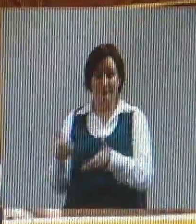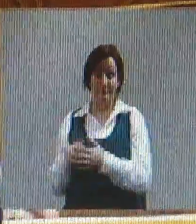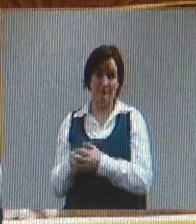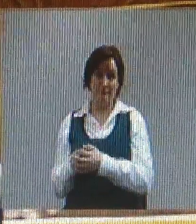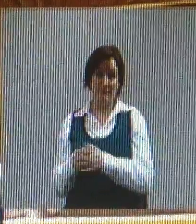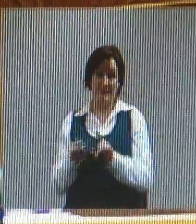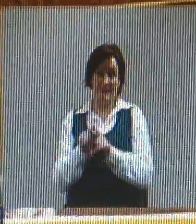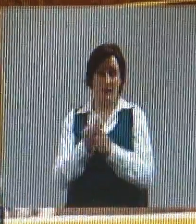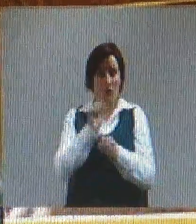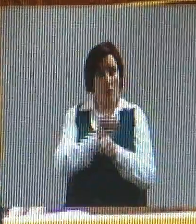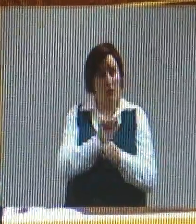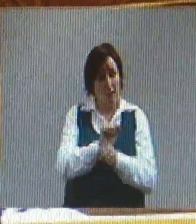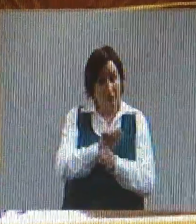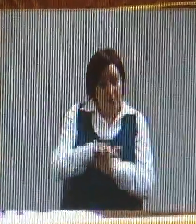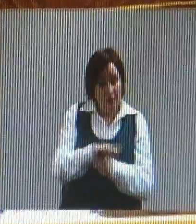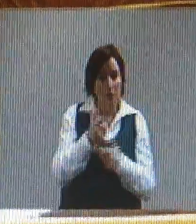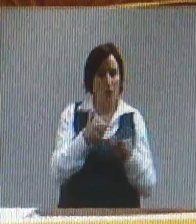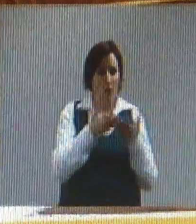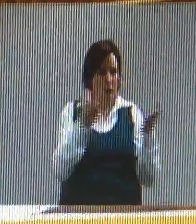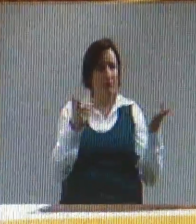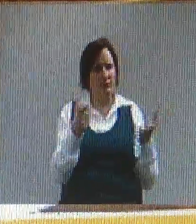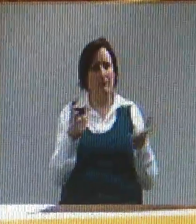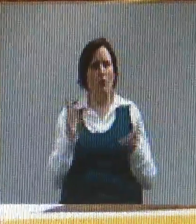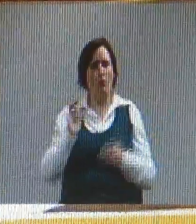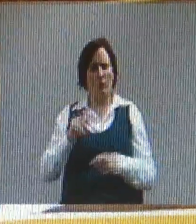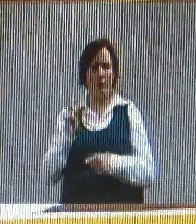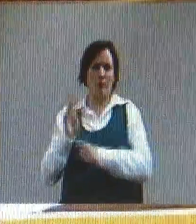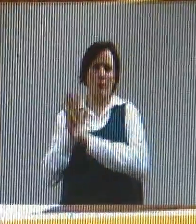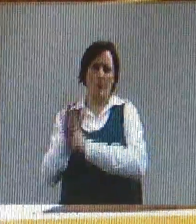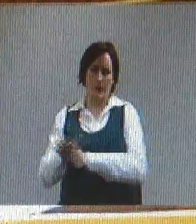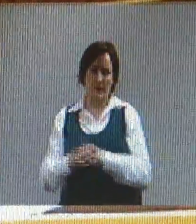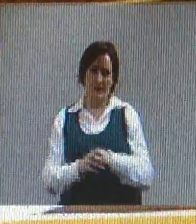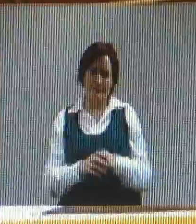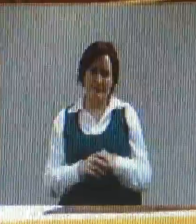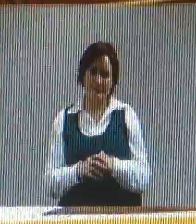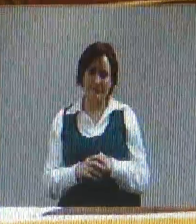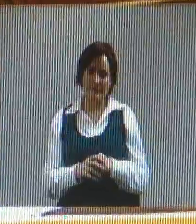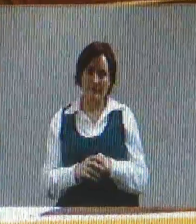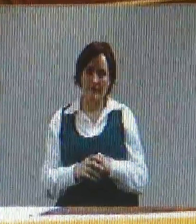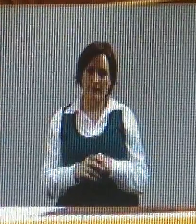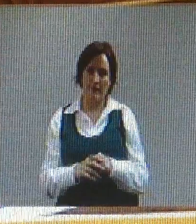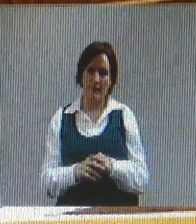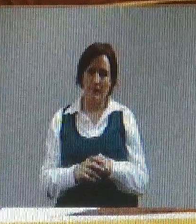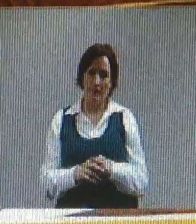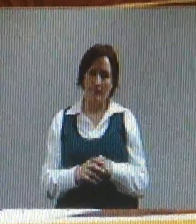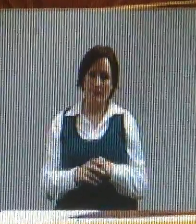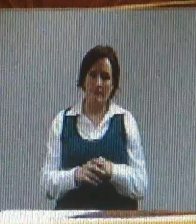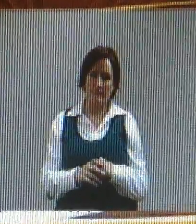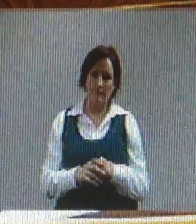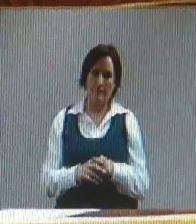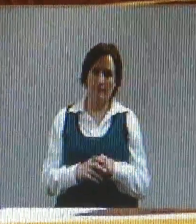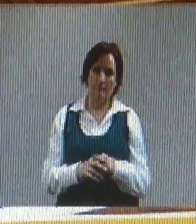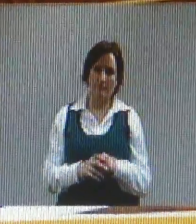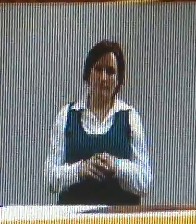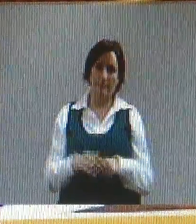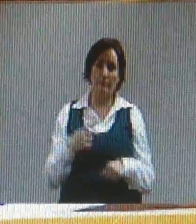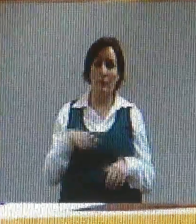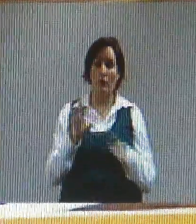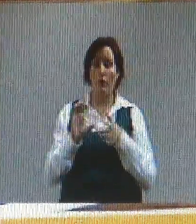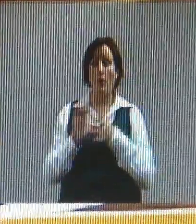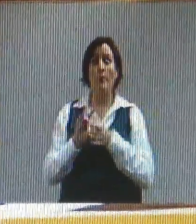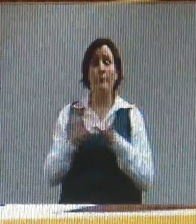workplace and in general. Behind closed doors, we remain, for all intents and purposes,